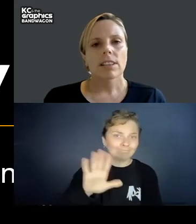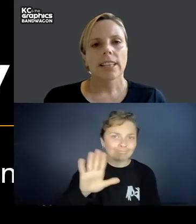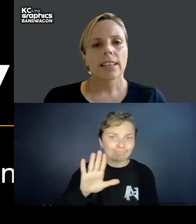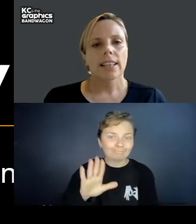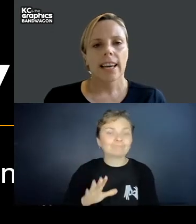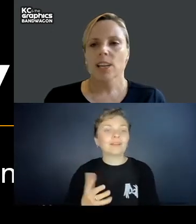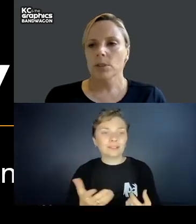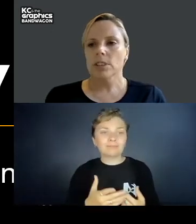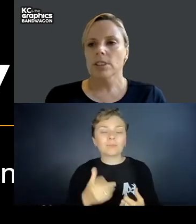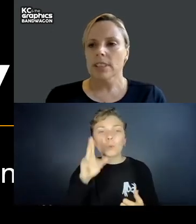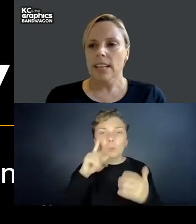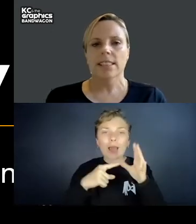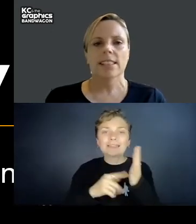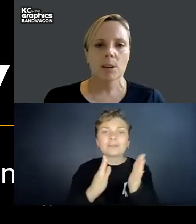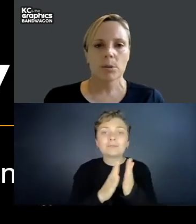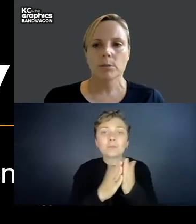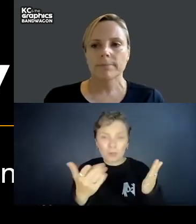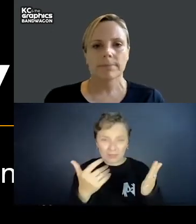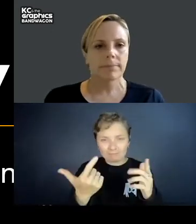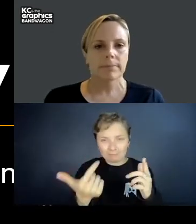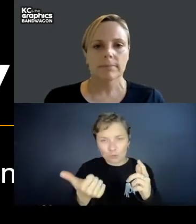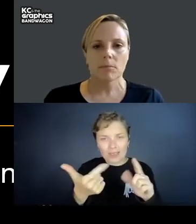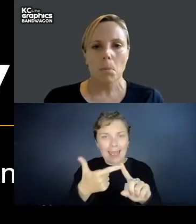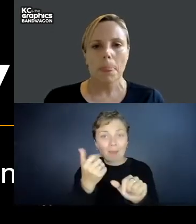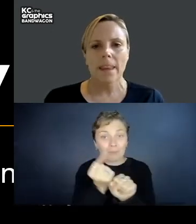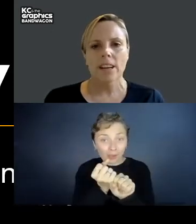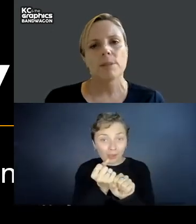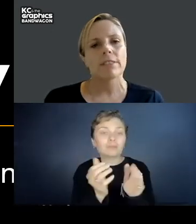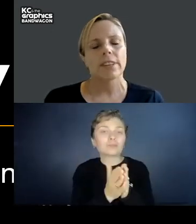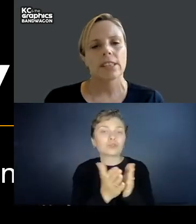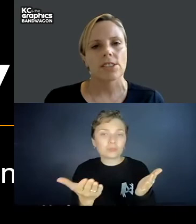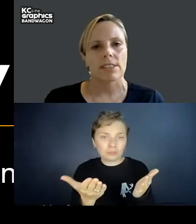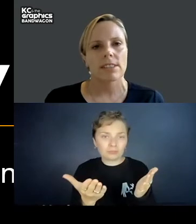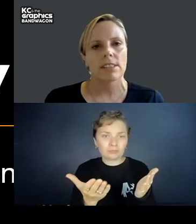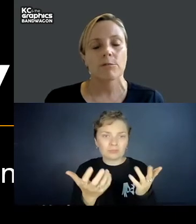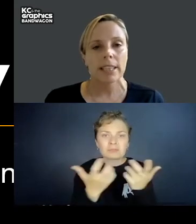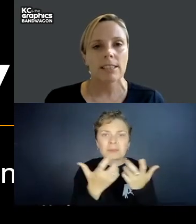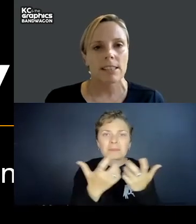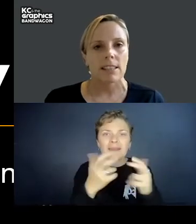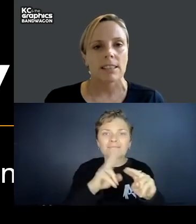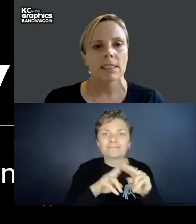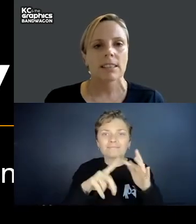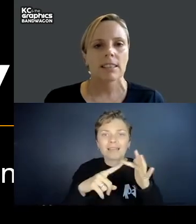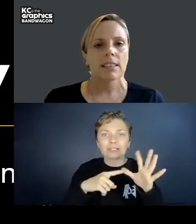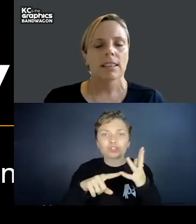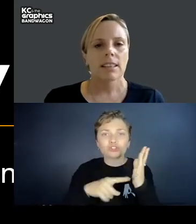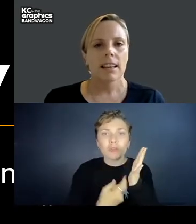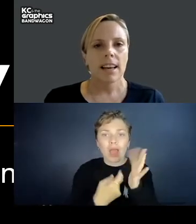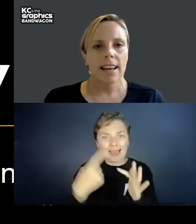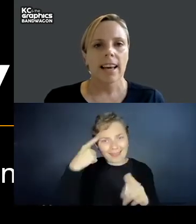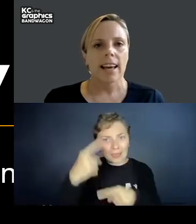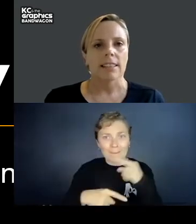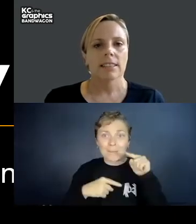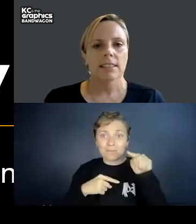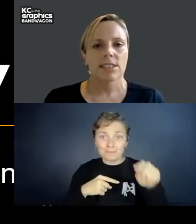So looking at the handbook as an example, a great many features have been considered